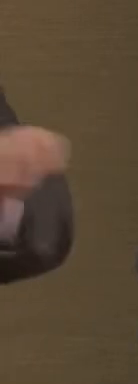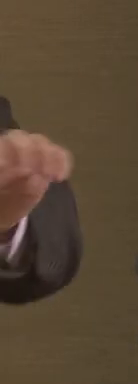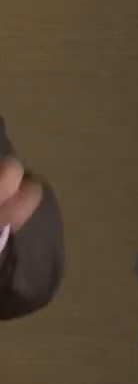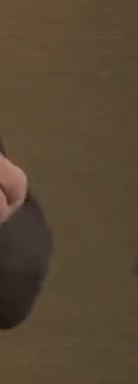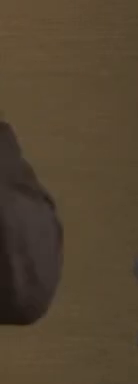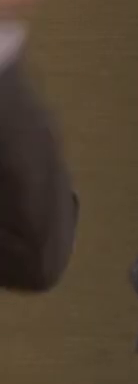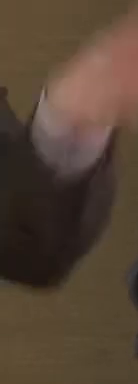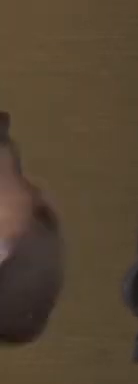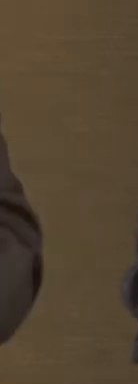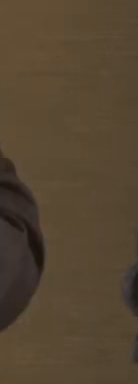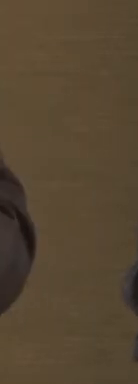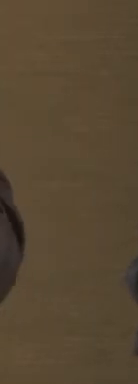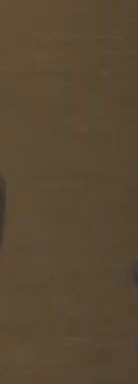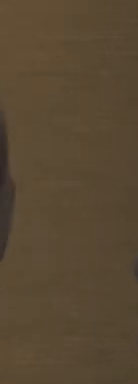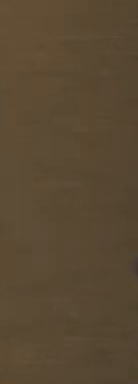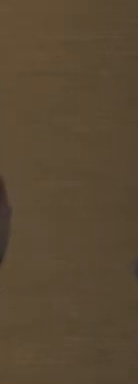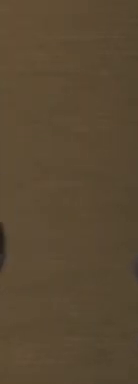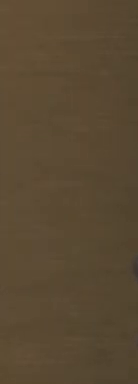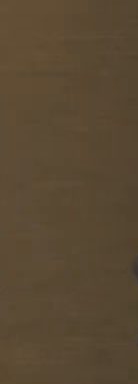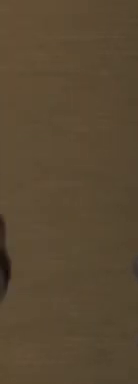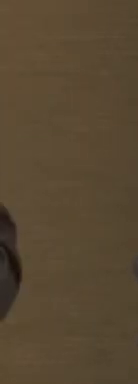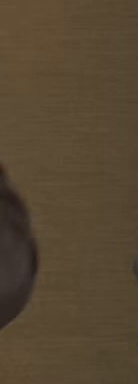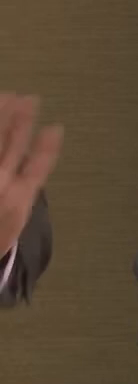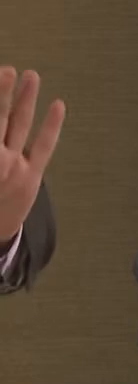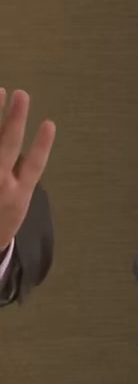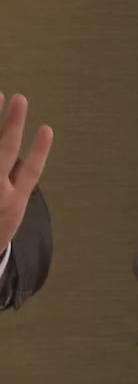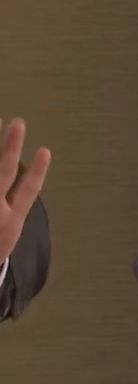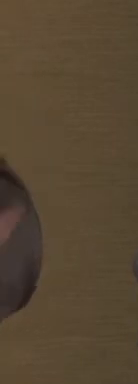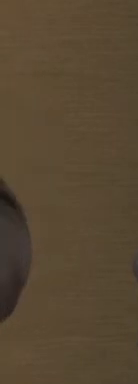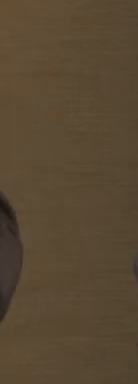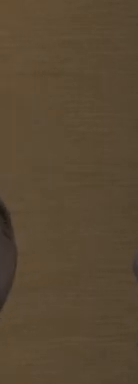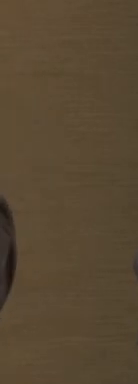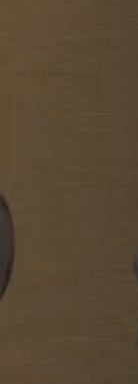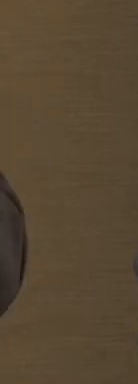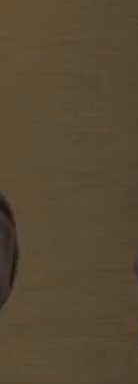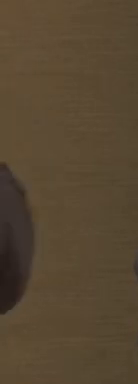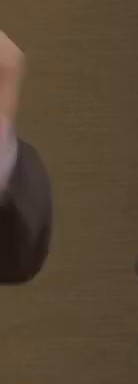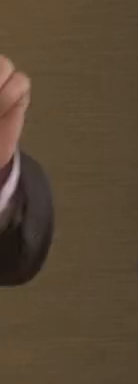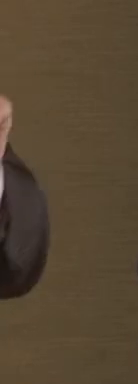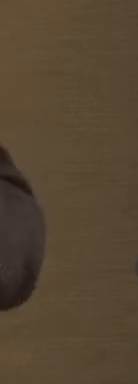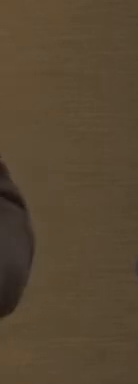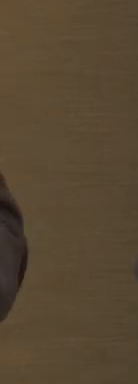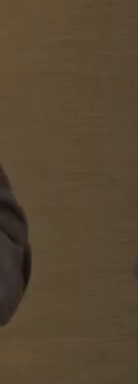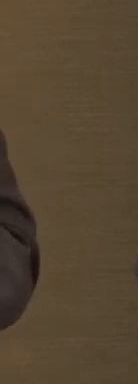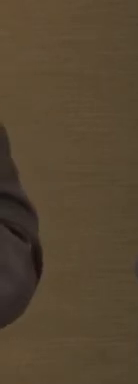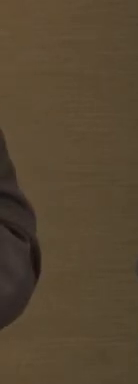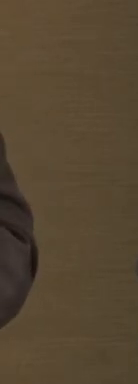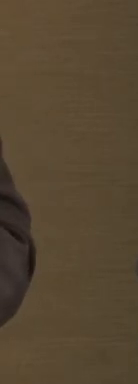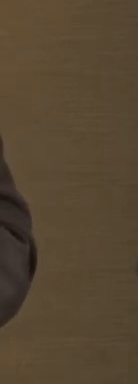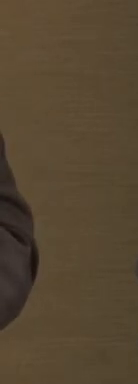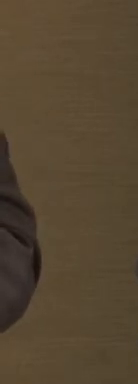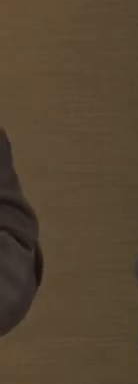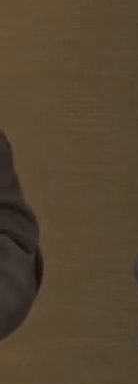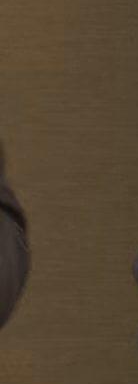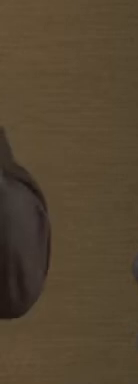on how to do that. I just want to maybe emphasize a couple of things coming from the conference that you've all mentioned that kind of struck me as